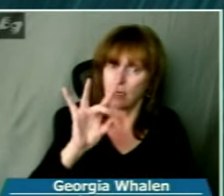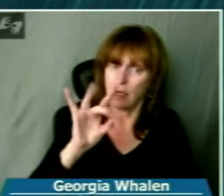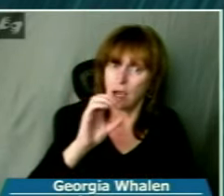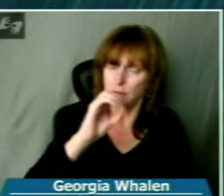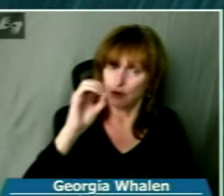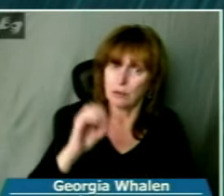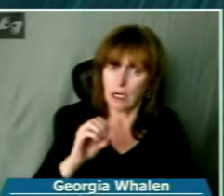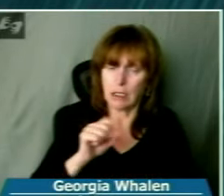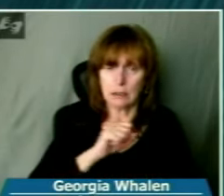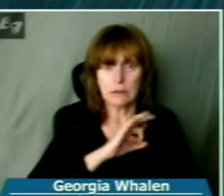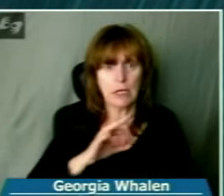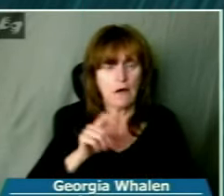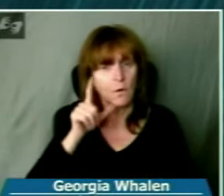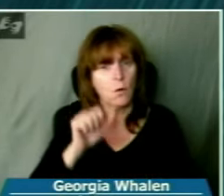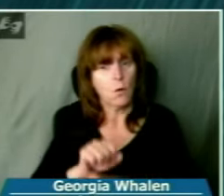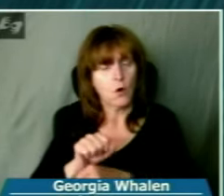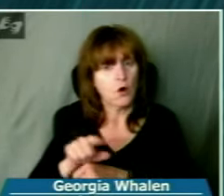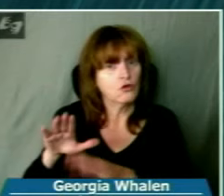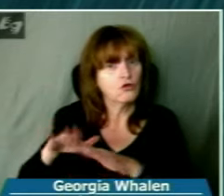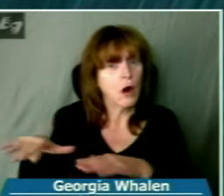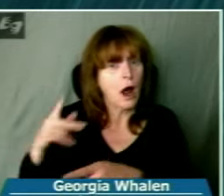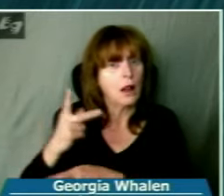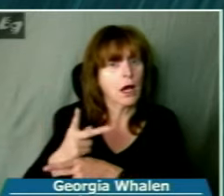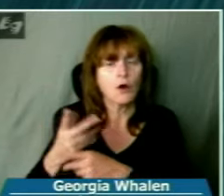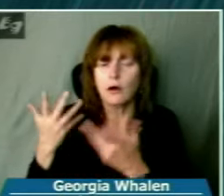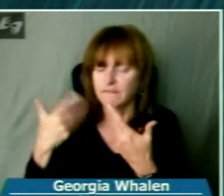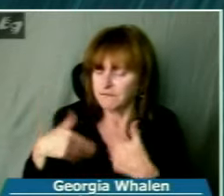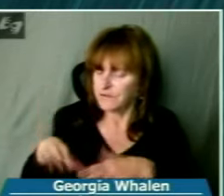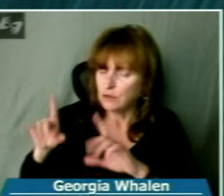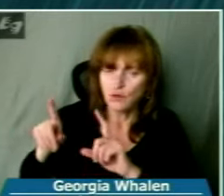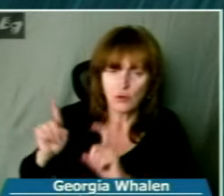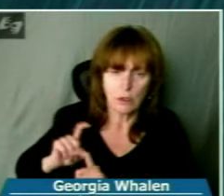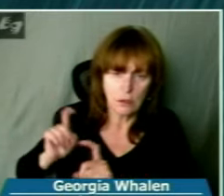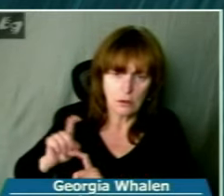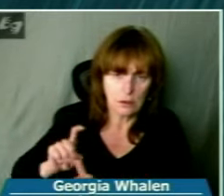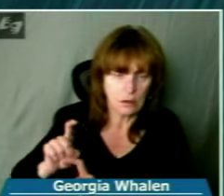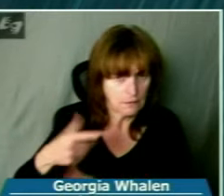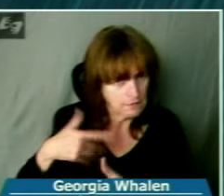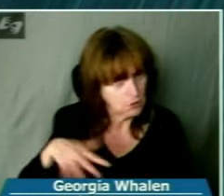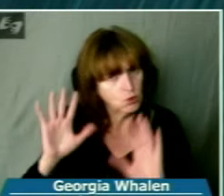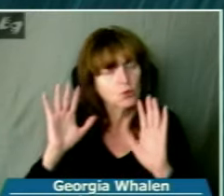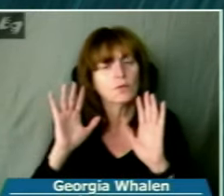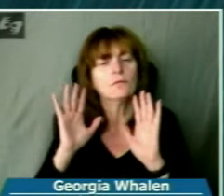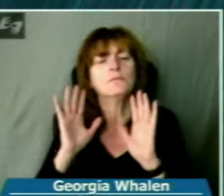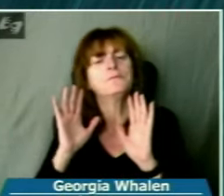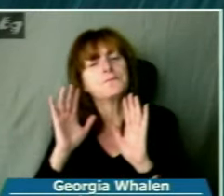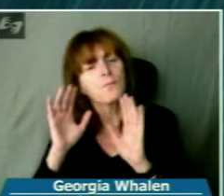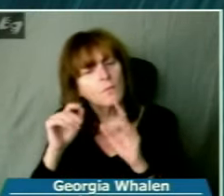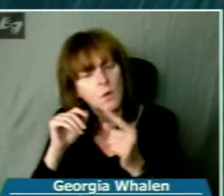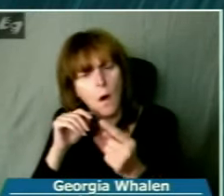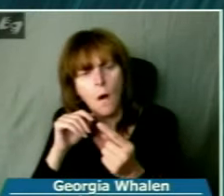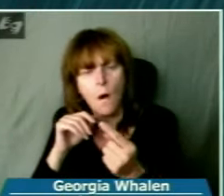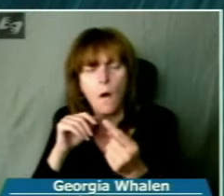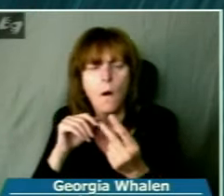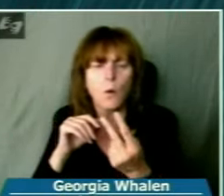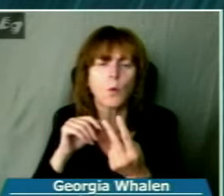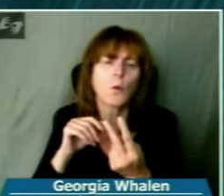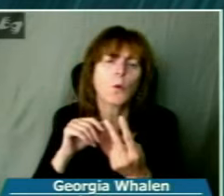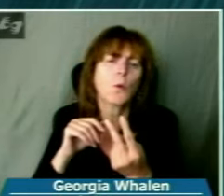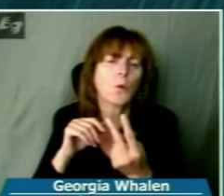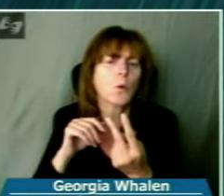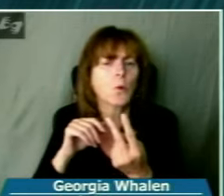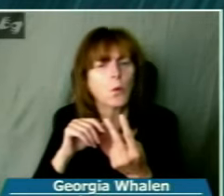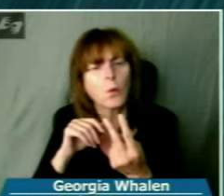so those who are actually working and providing care, are tested at this point as well. So again, there might be one or two that end up coming back in to